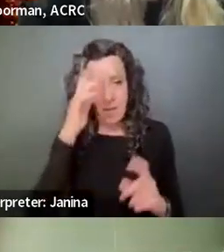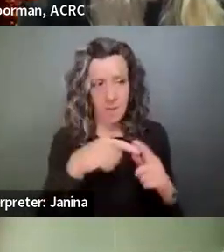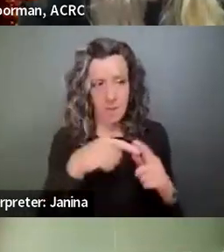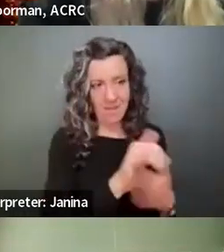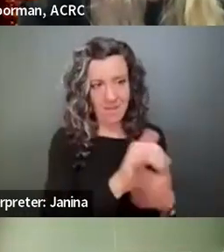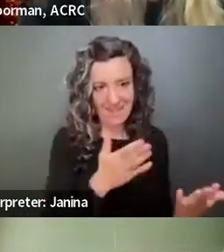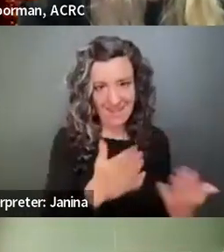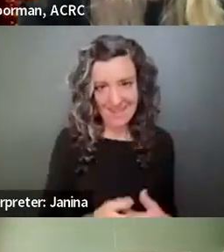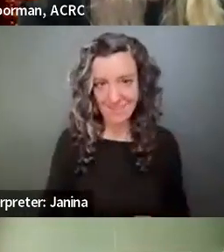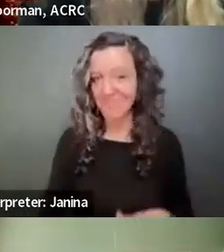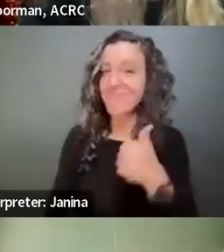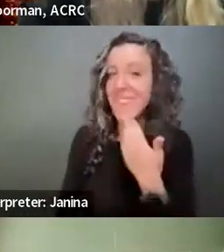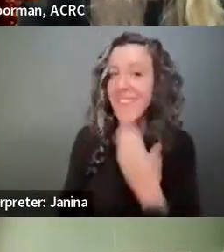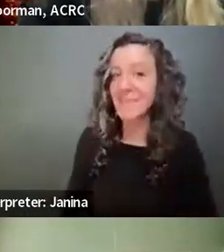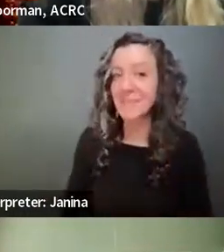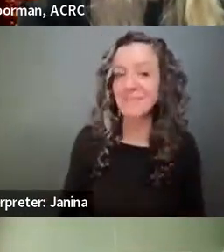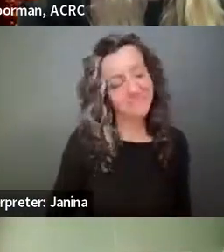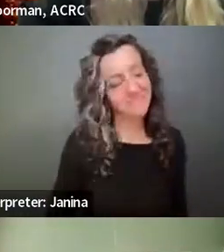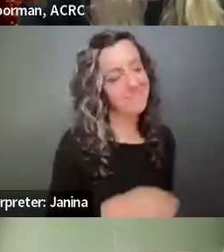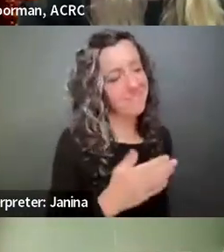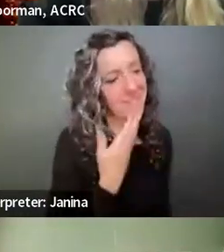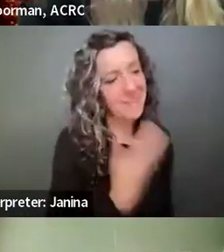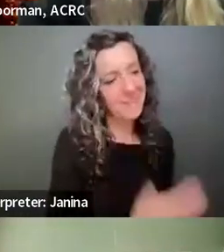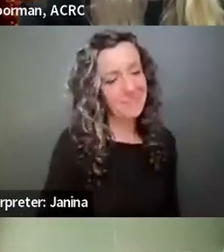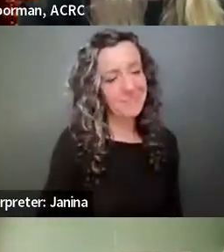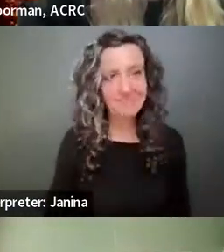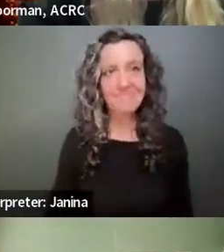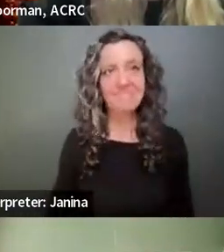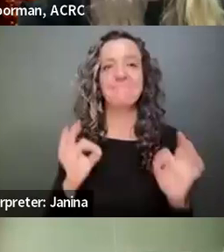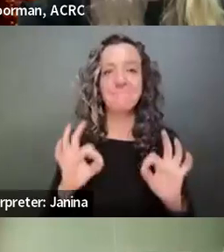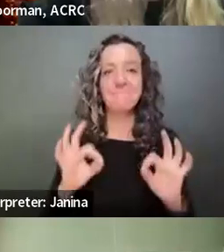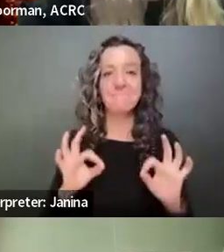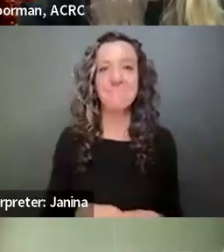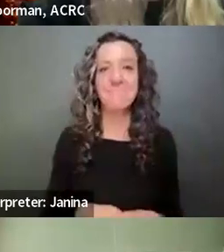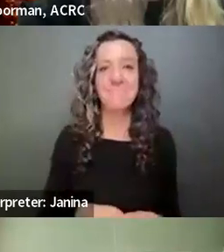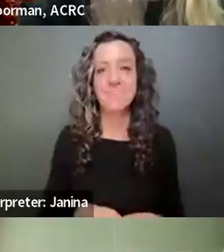service. All right, thank you. Thank you so much. All right.